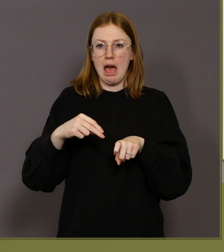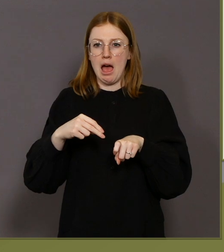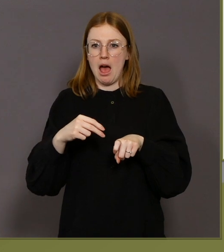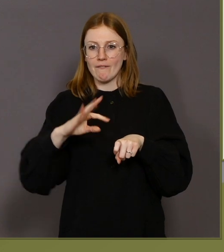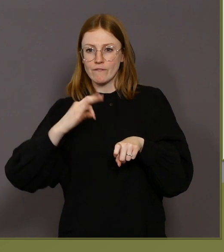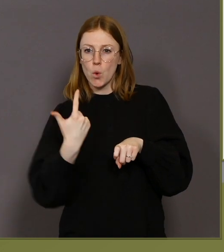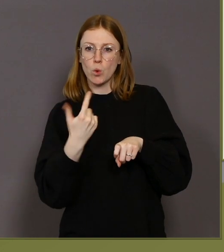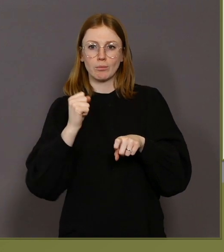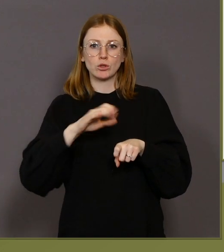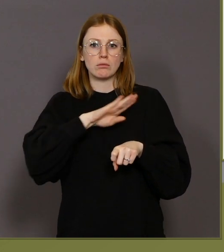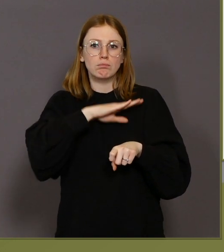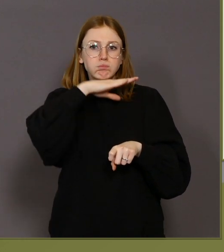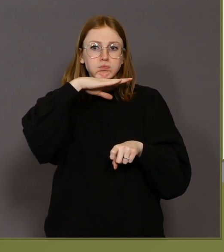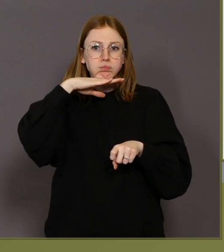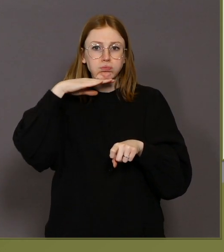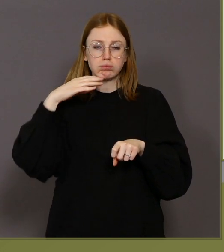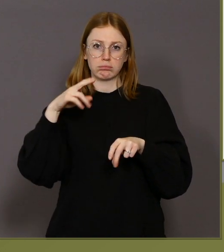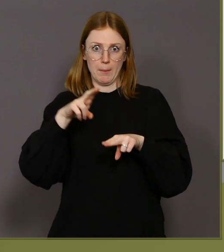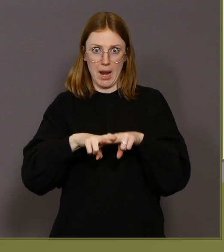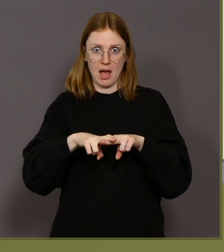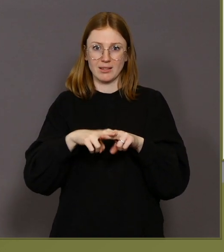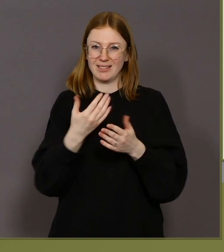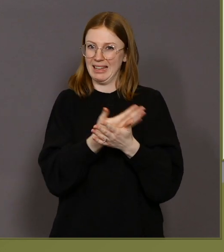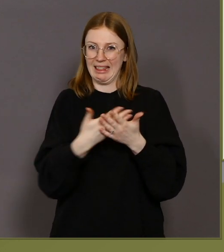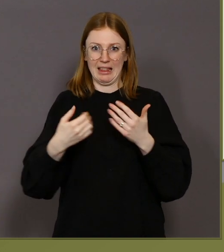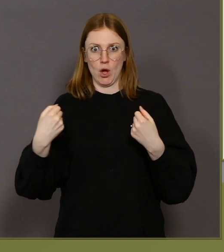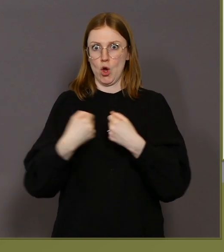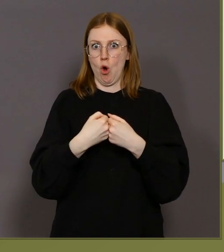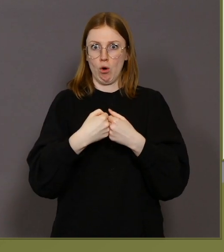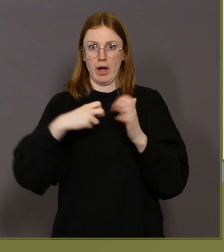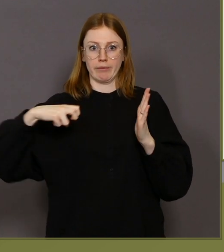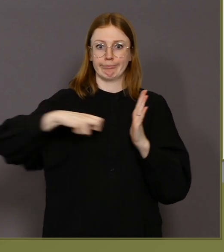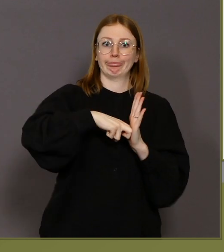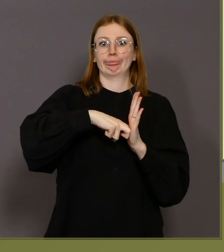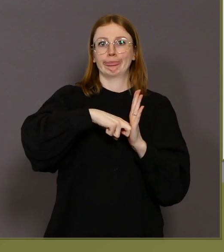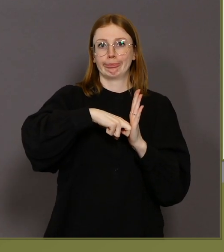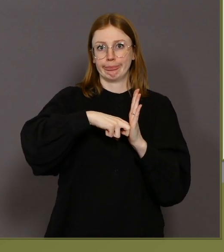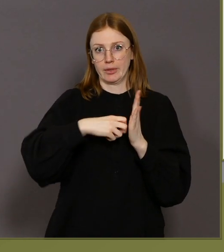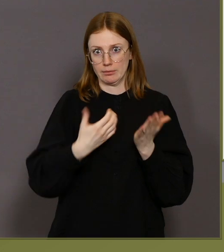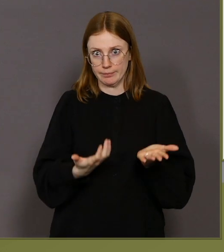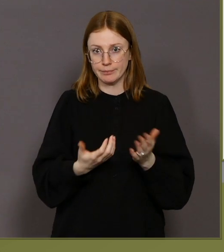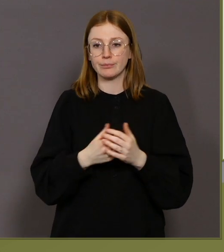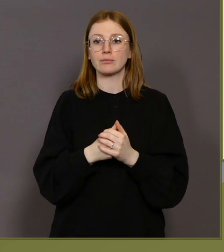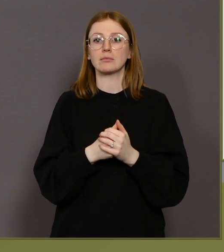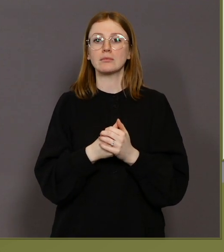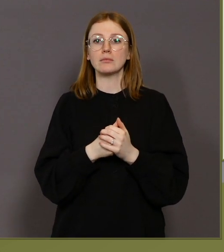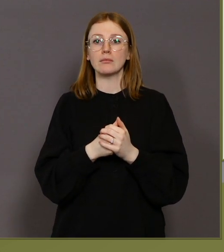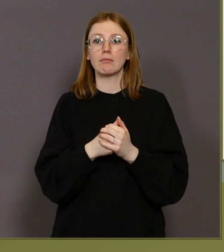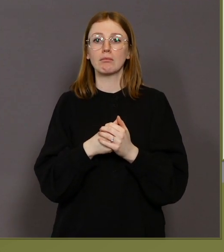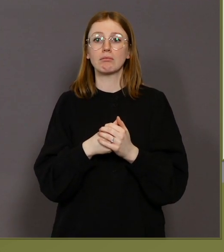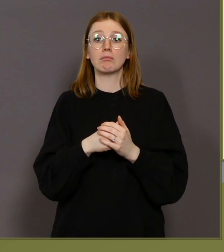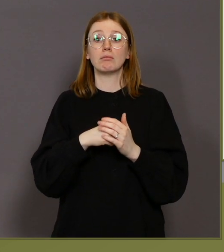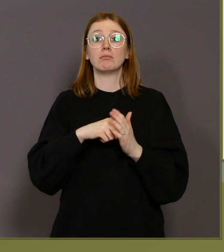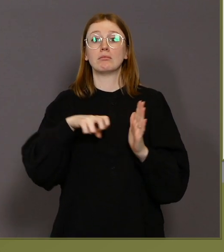space, so they don't bump their toes against the device, and then still are able